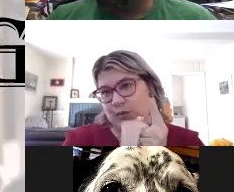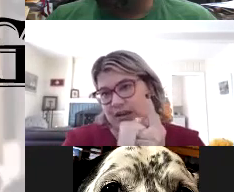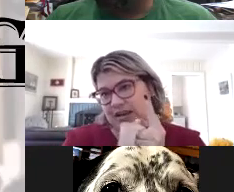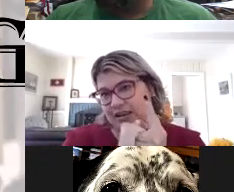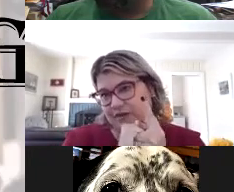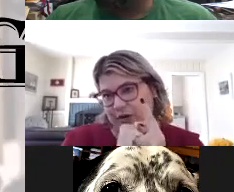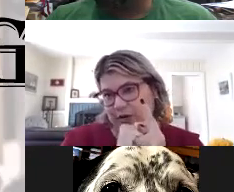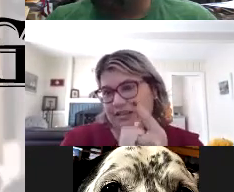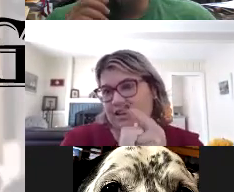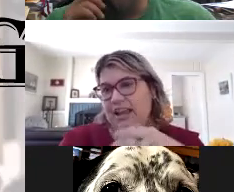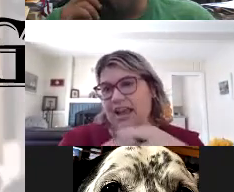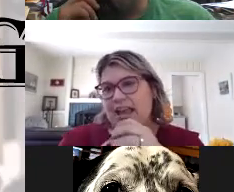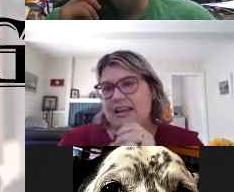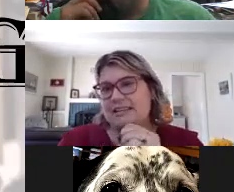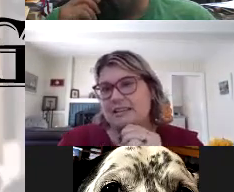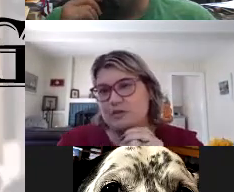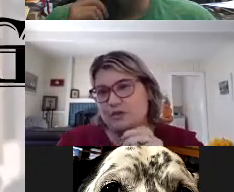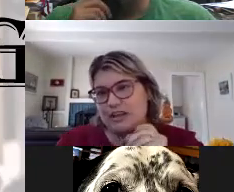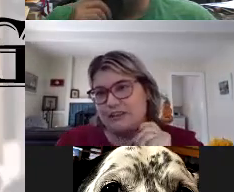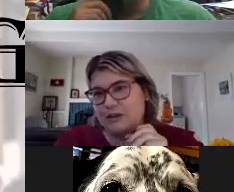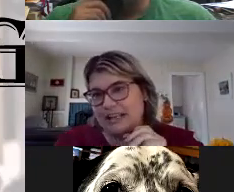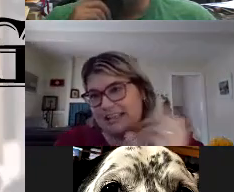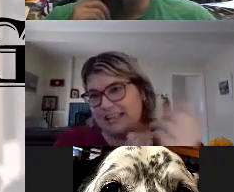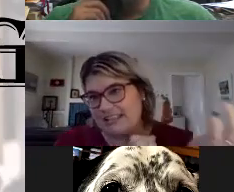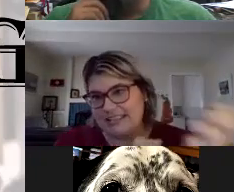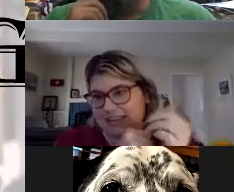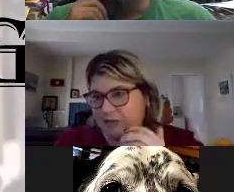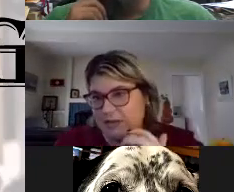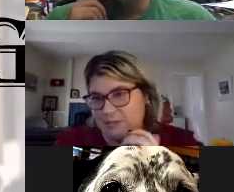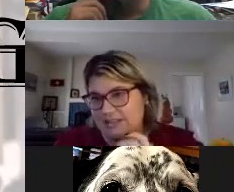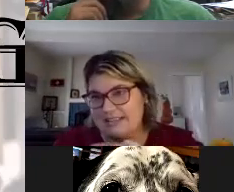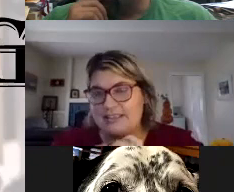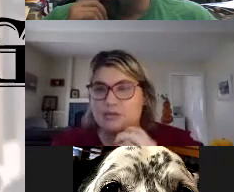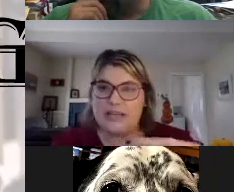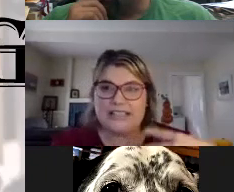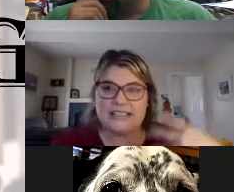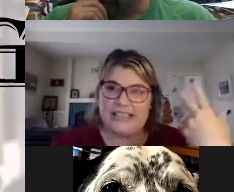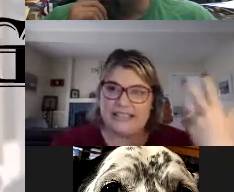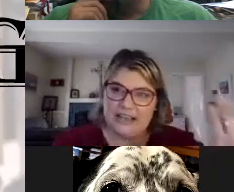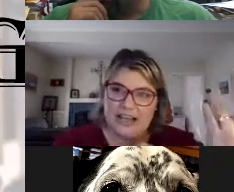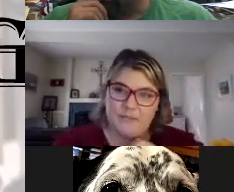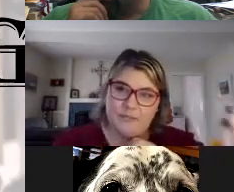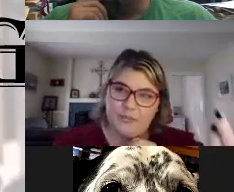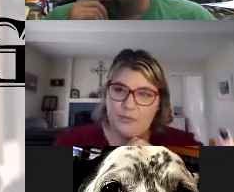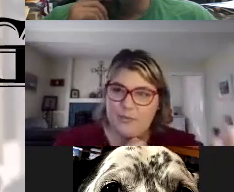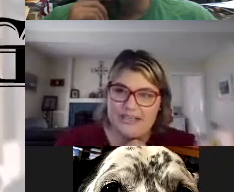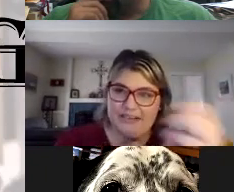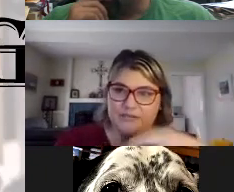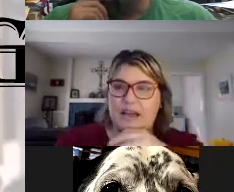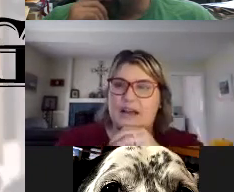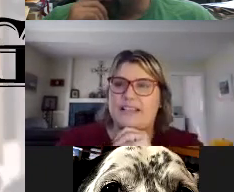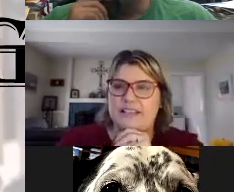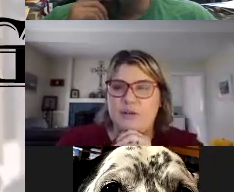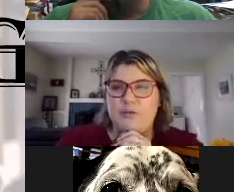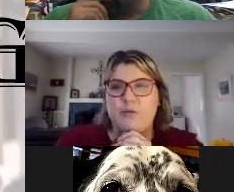gets 1 vote, and a simple majority of 26 is enough to win the presidency. So 26 states, their representative